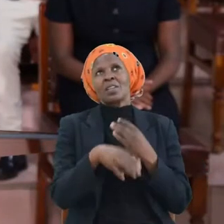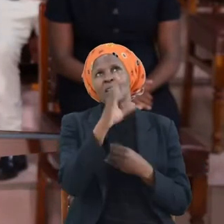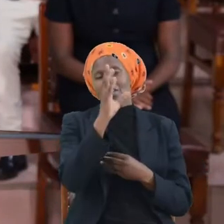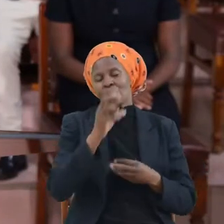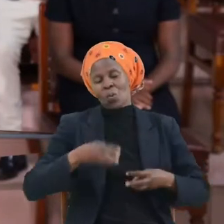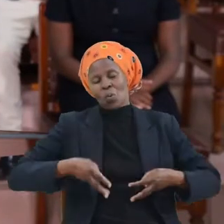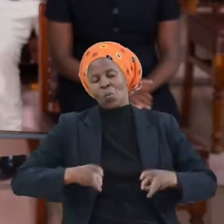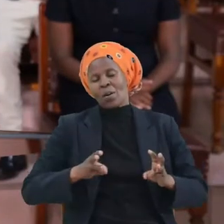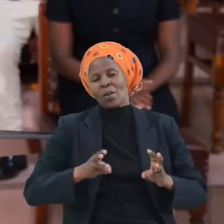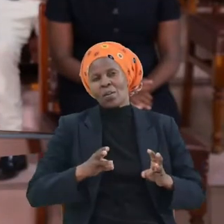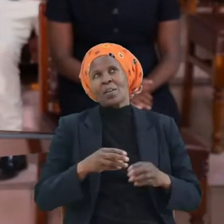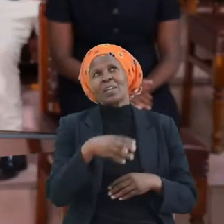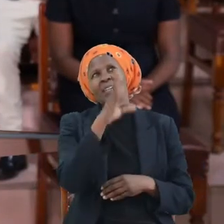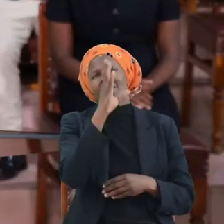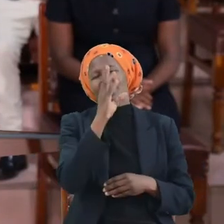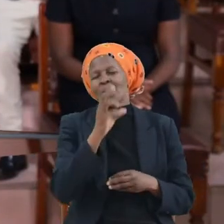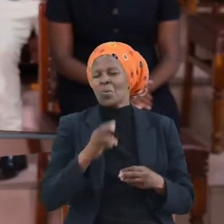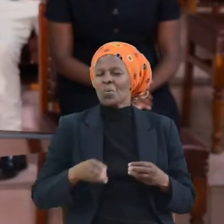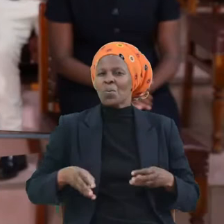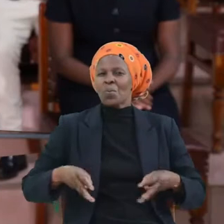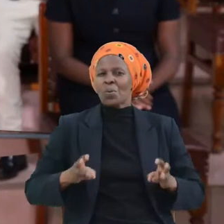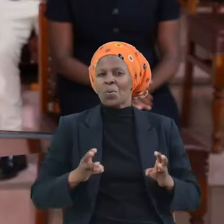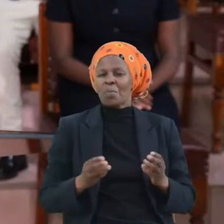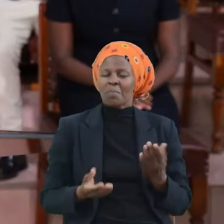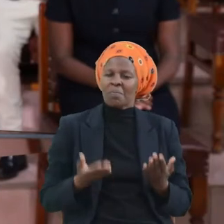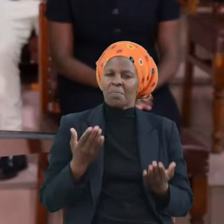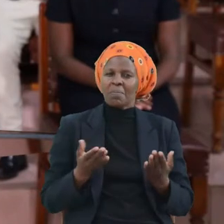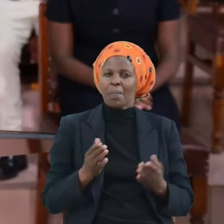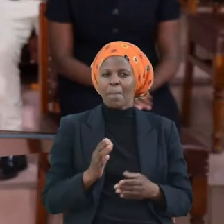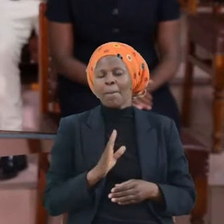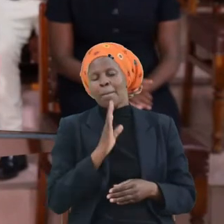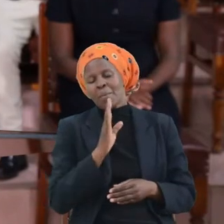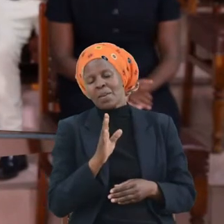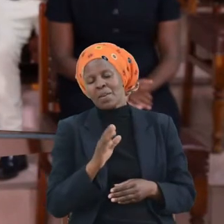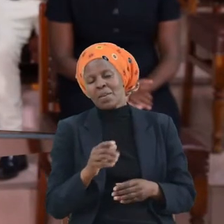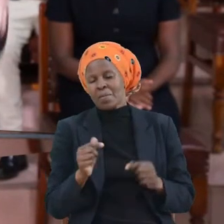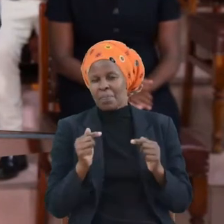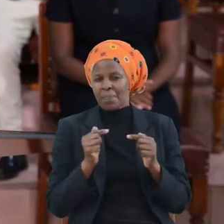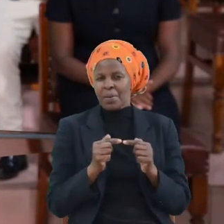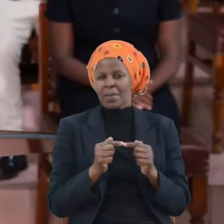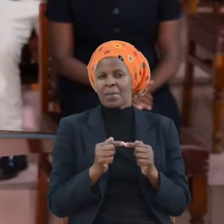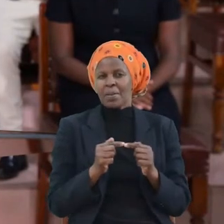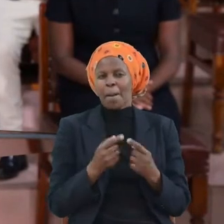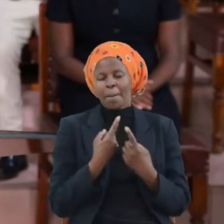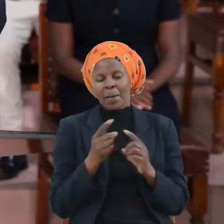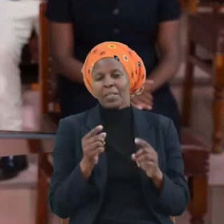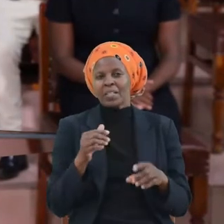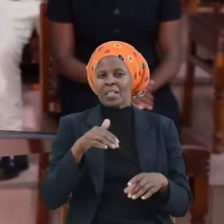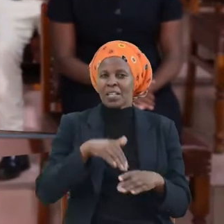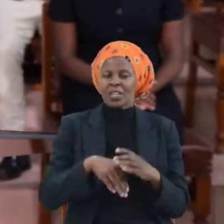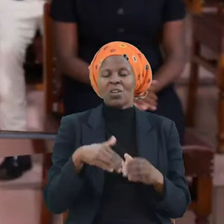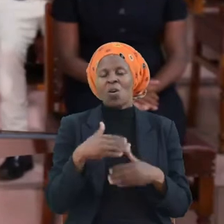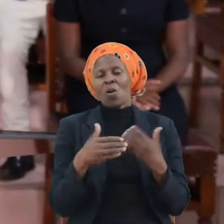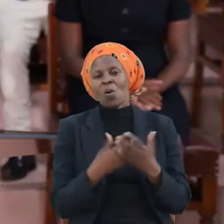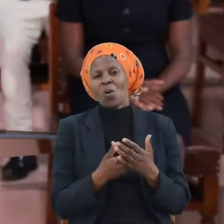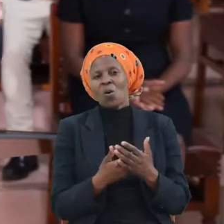the will of God is so painful. But the book of Romans 8:28, it says, in all things, God